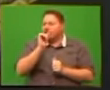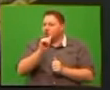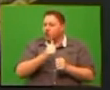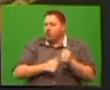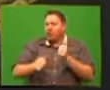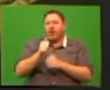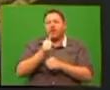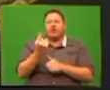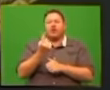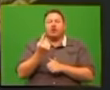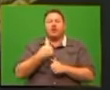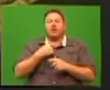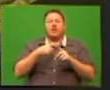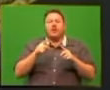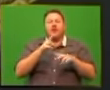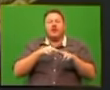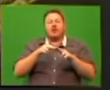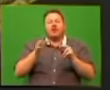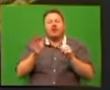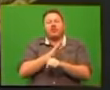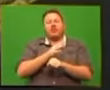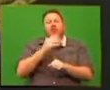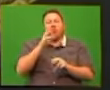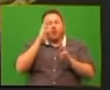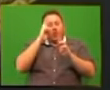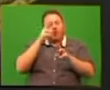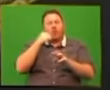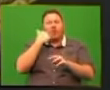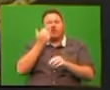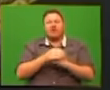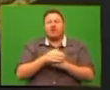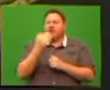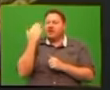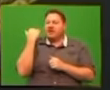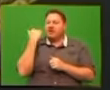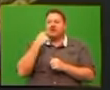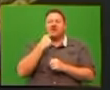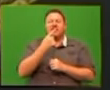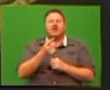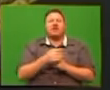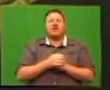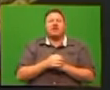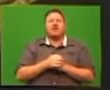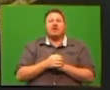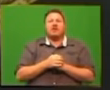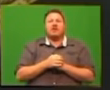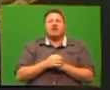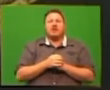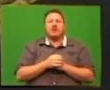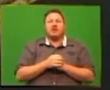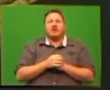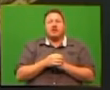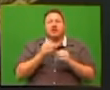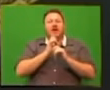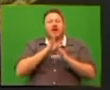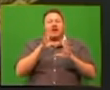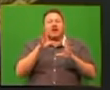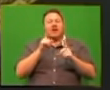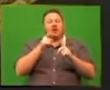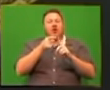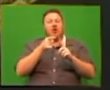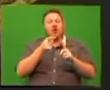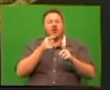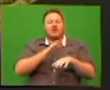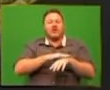entire nation crying for new hope. Yesterday, you promised that in due course you will revert with clear targets and timelines and